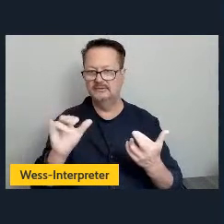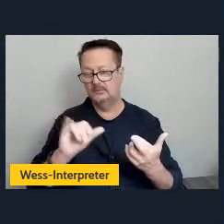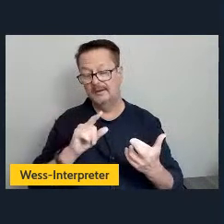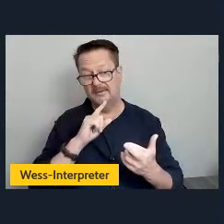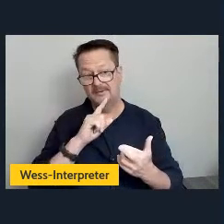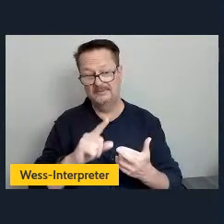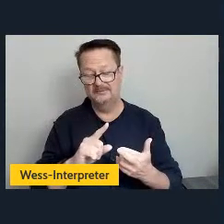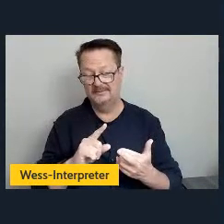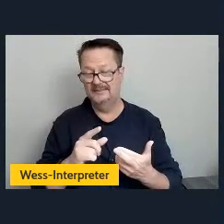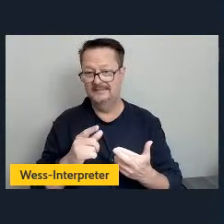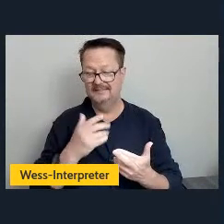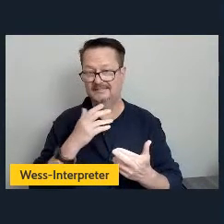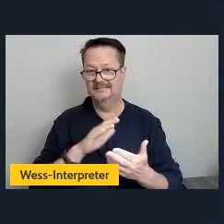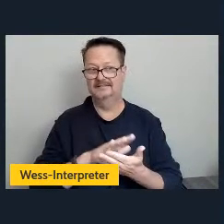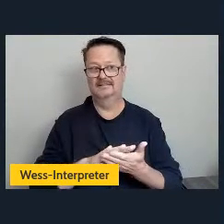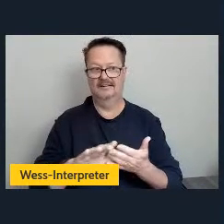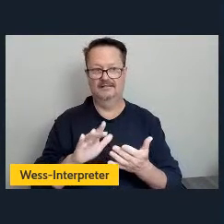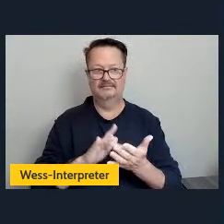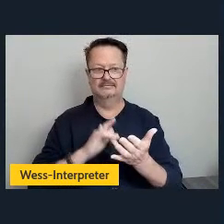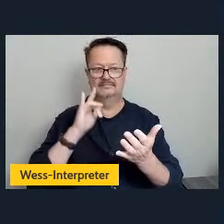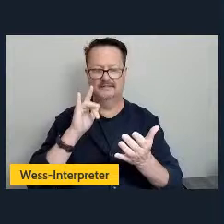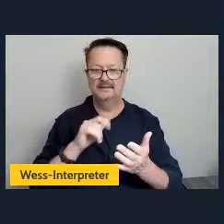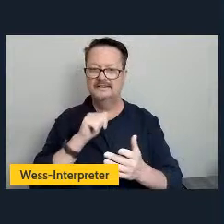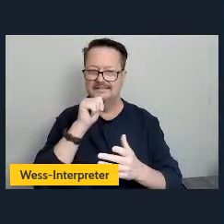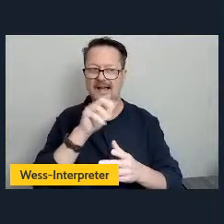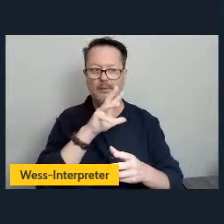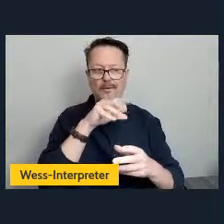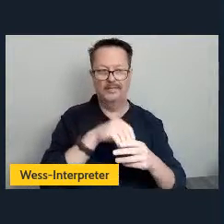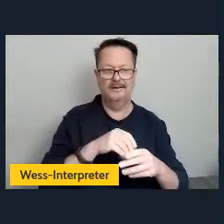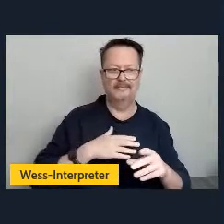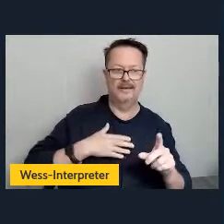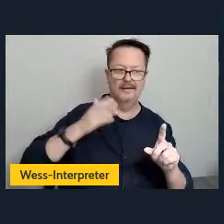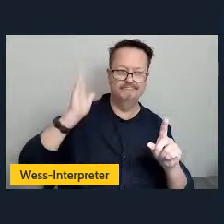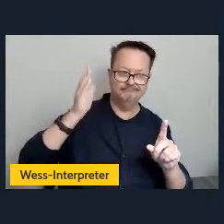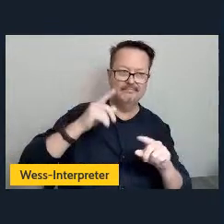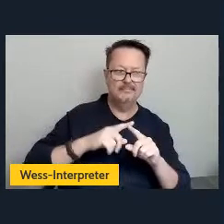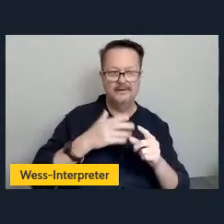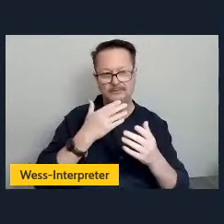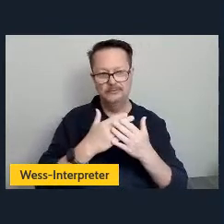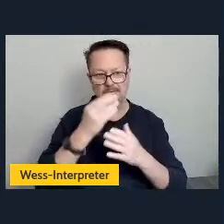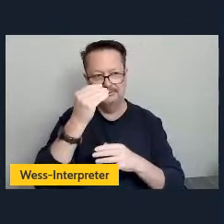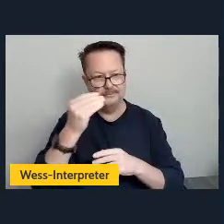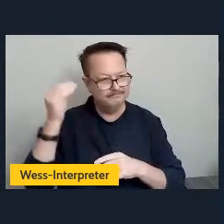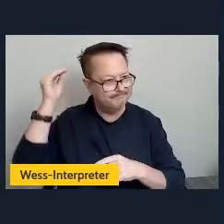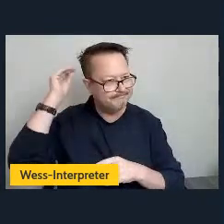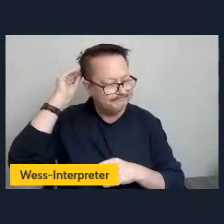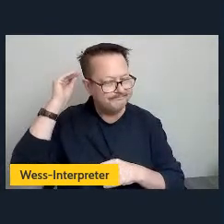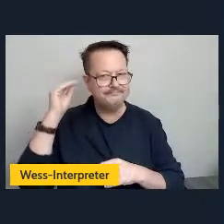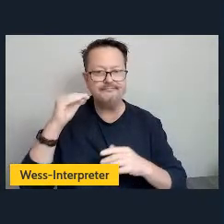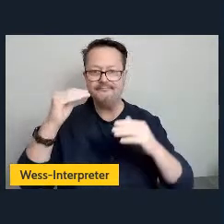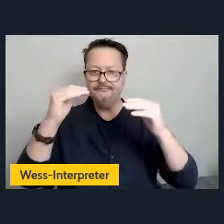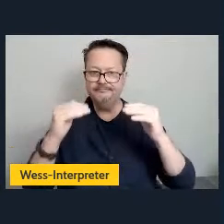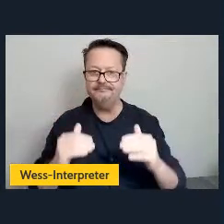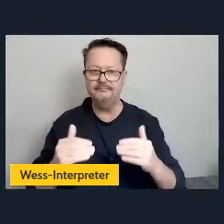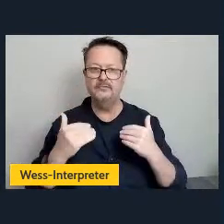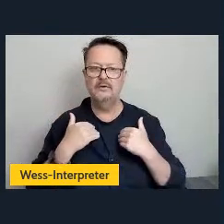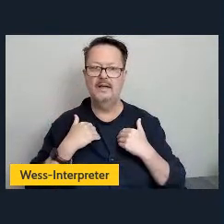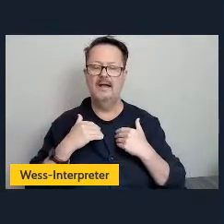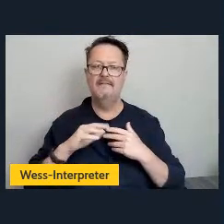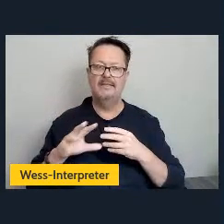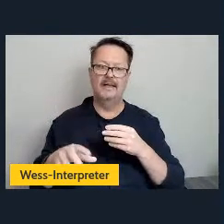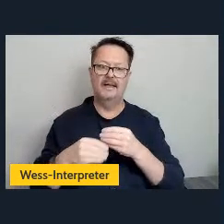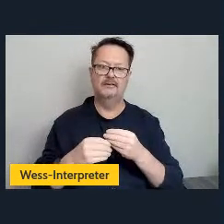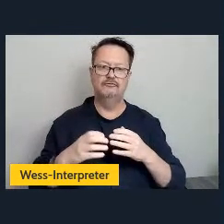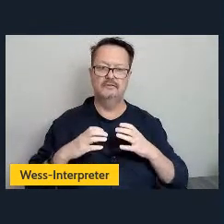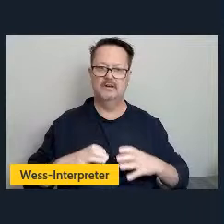handy. That's not in scope of this talk, but it's good to know, I think. And down here, we have the actual custom